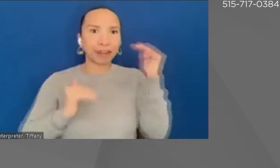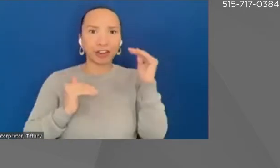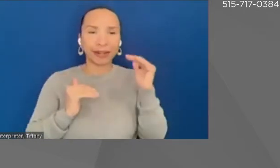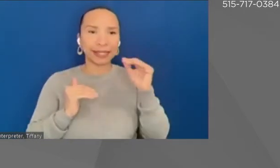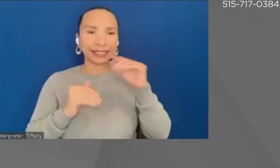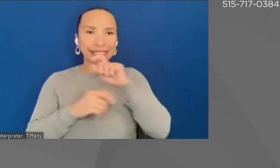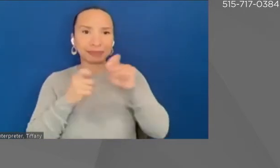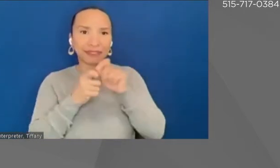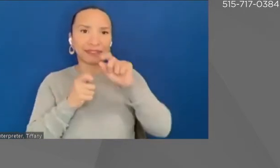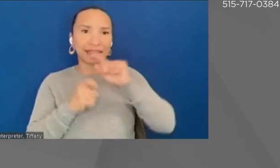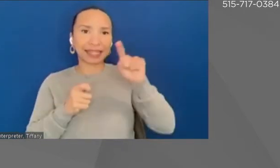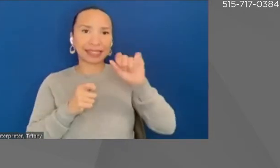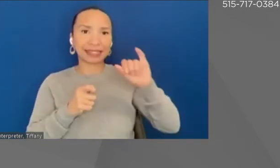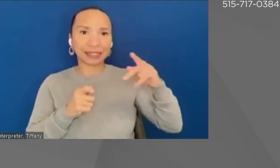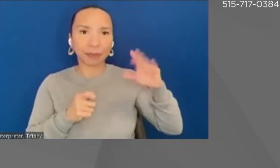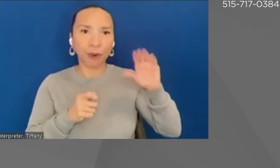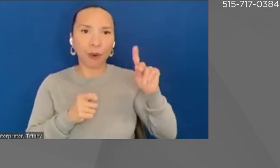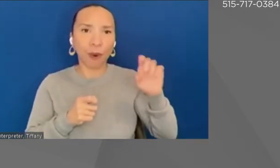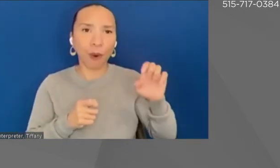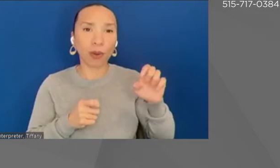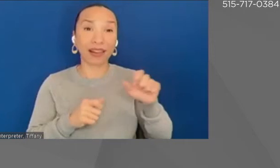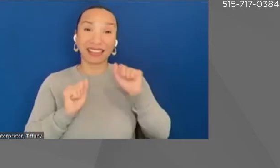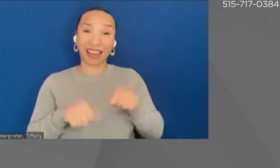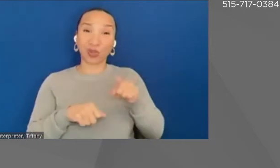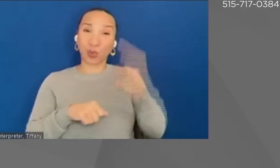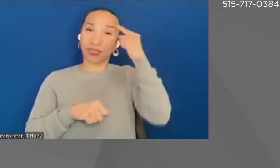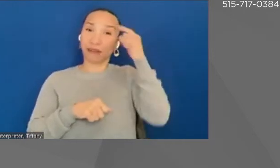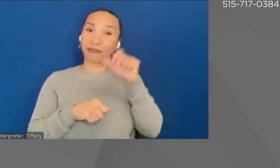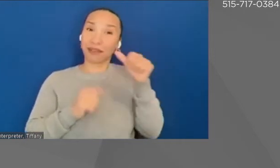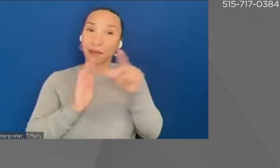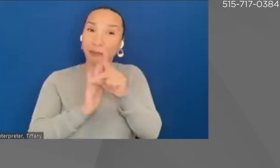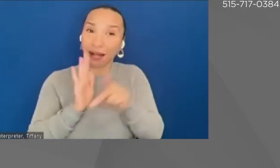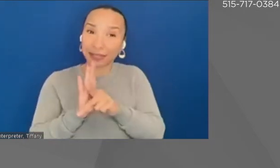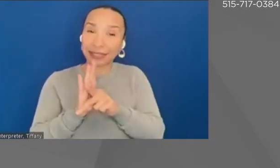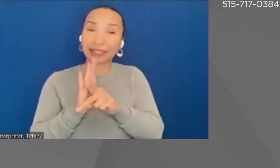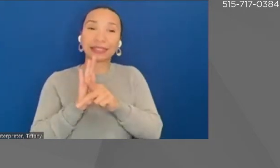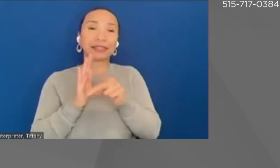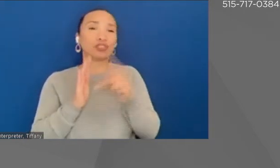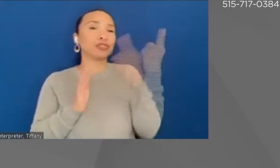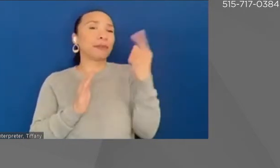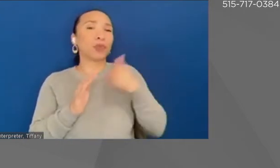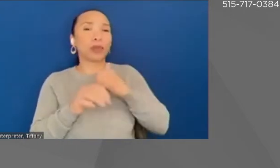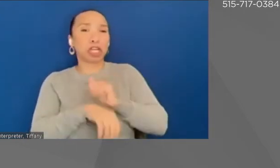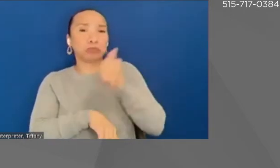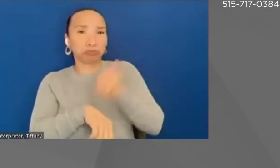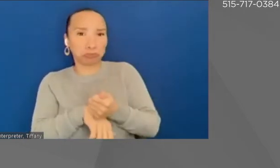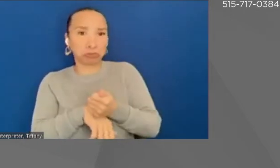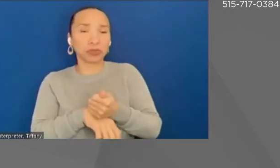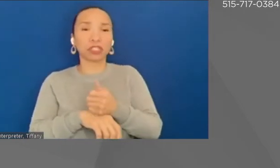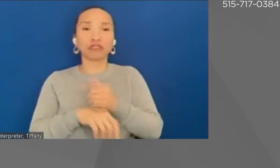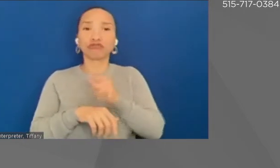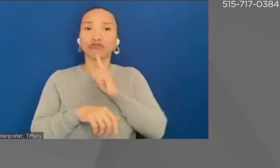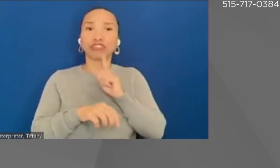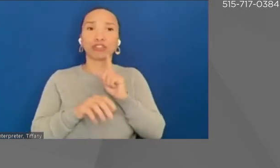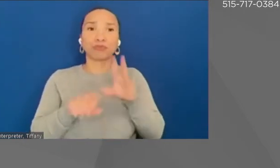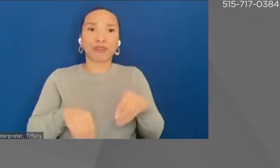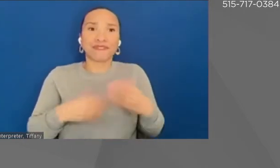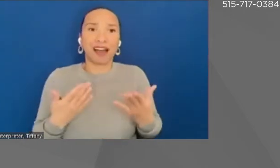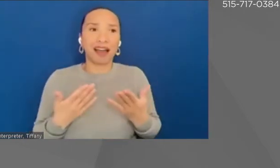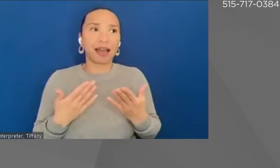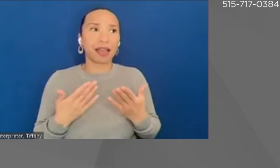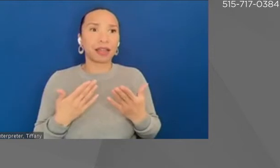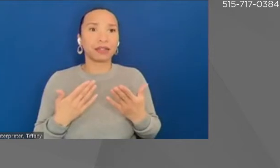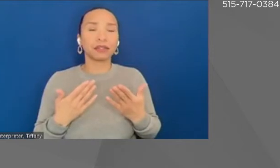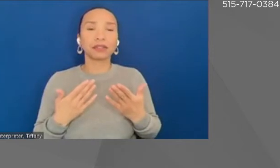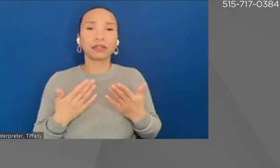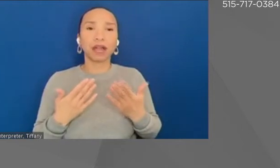of specifically that can be done to really help invigorate these zip codes that need, whether it be grocery stores or other services